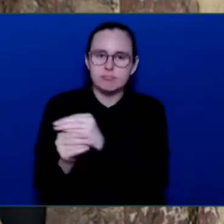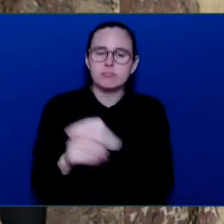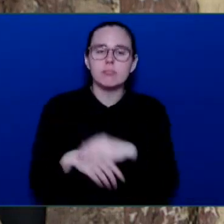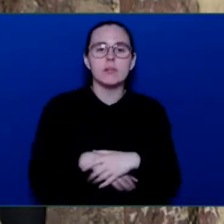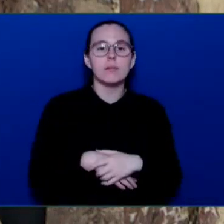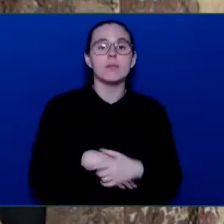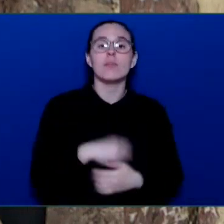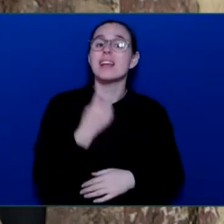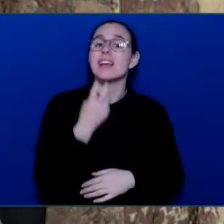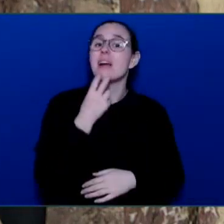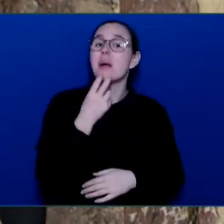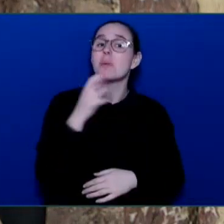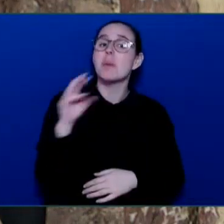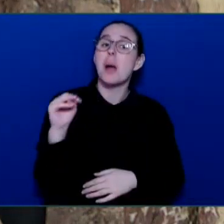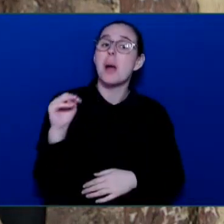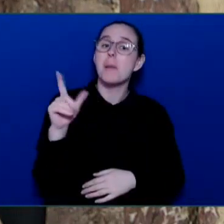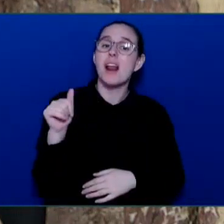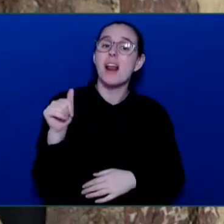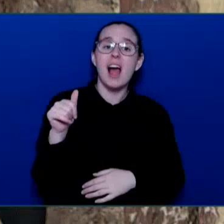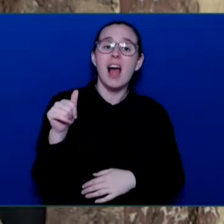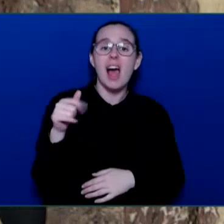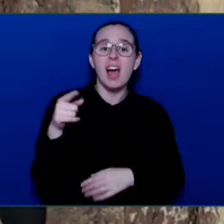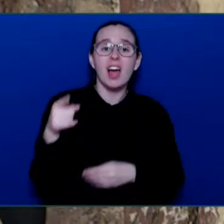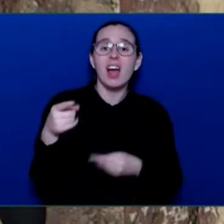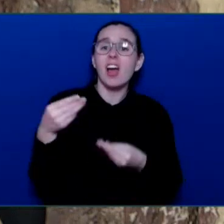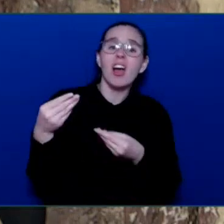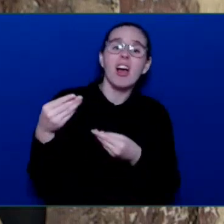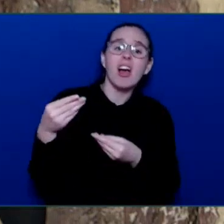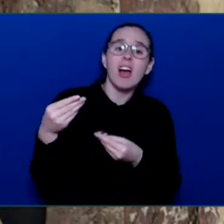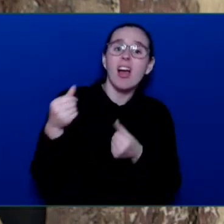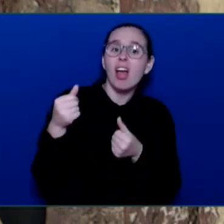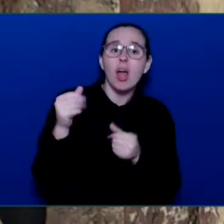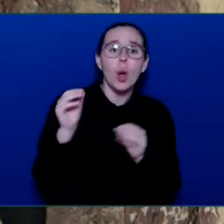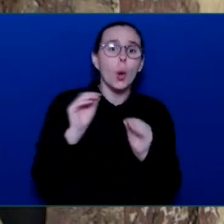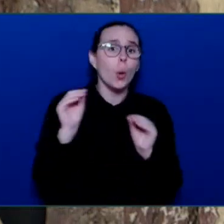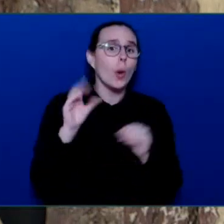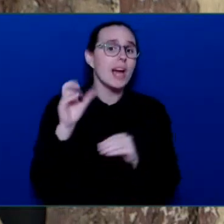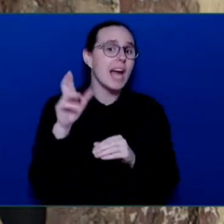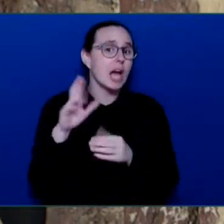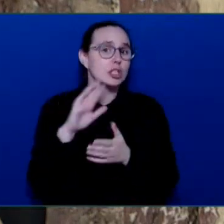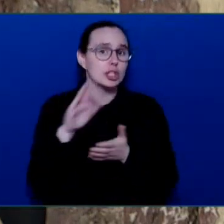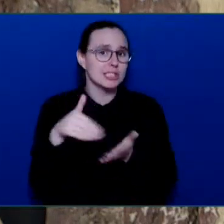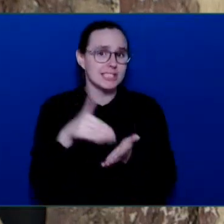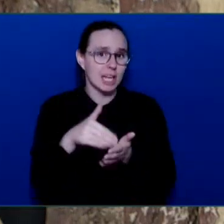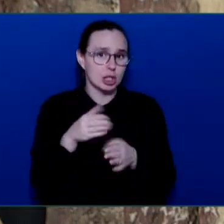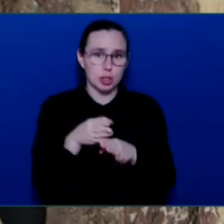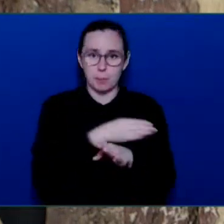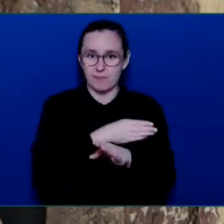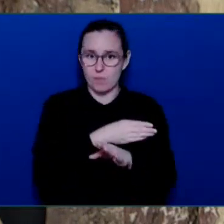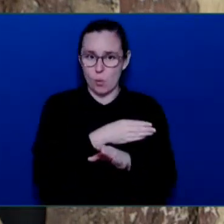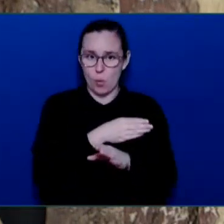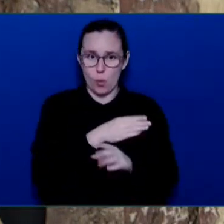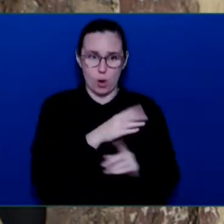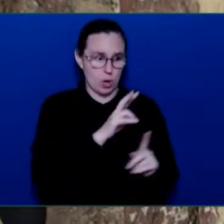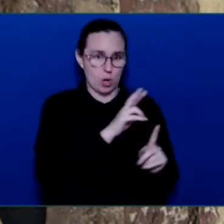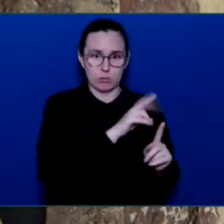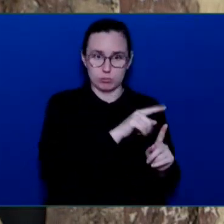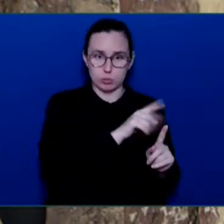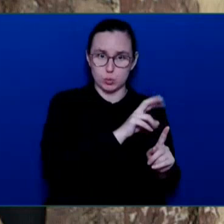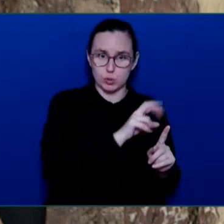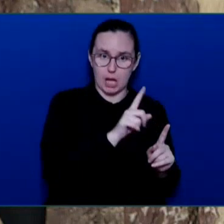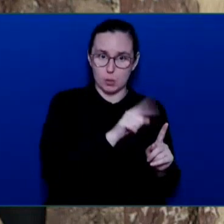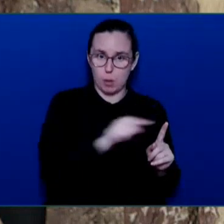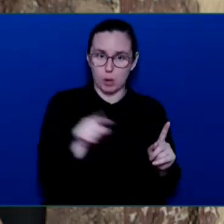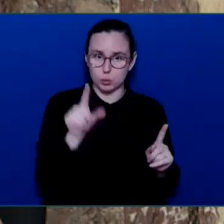wasn't a cancer centre that I know of, Honourable Speaker, between 2001 and 2017, no proposals at all. There